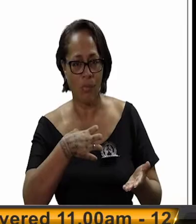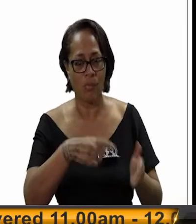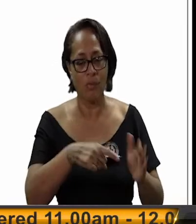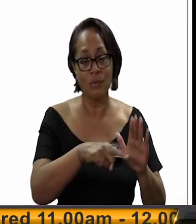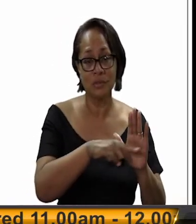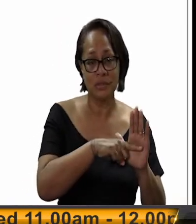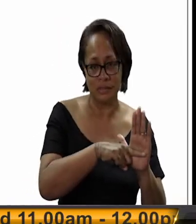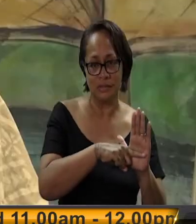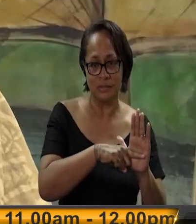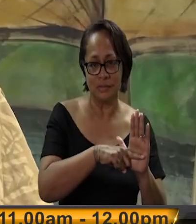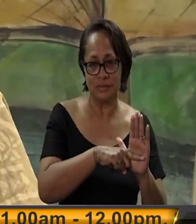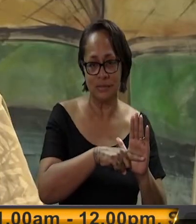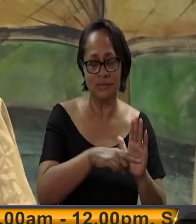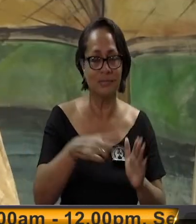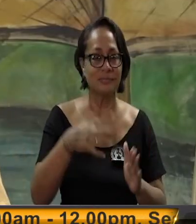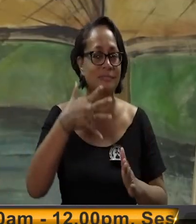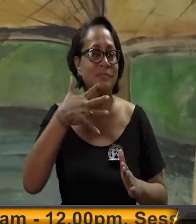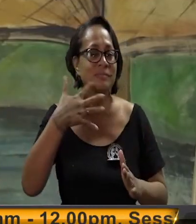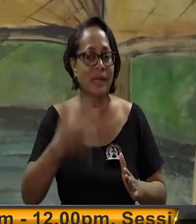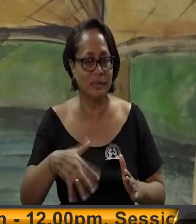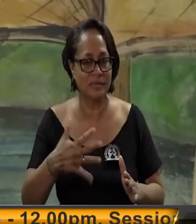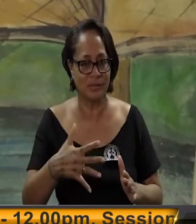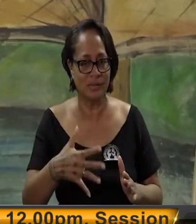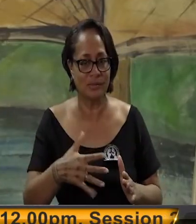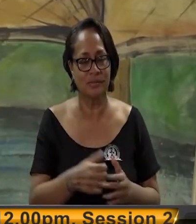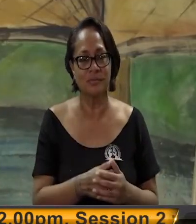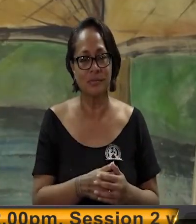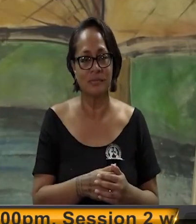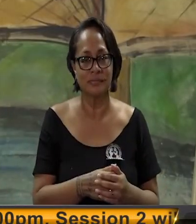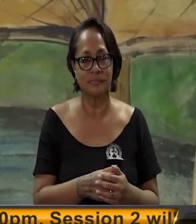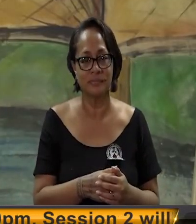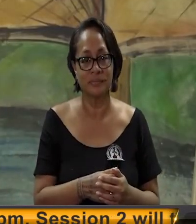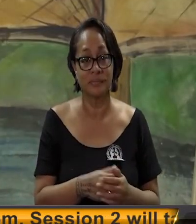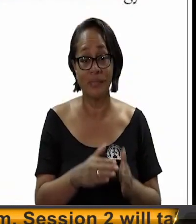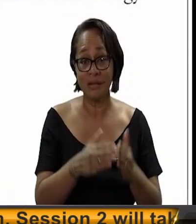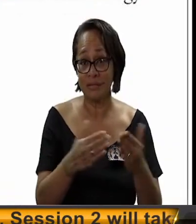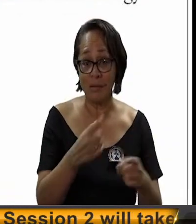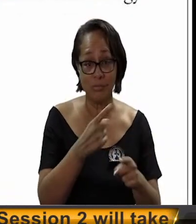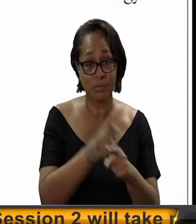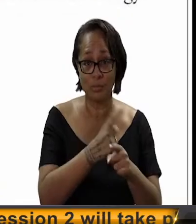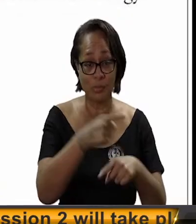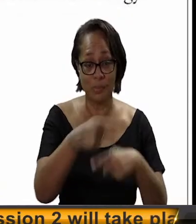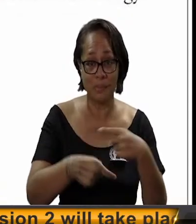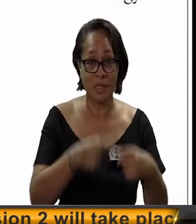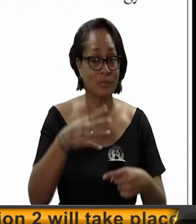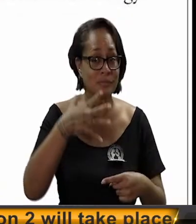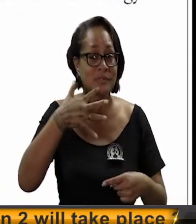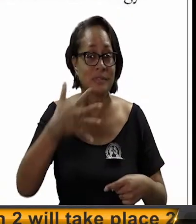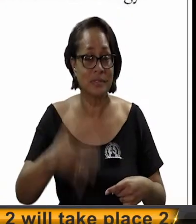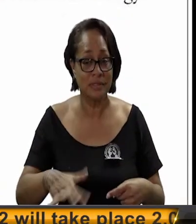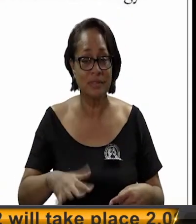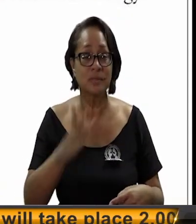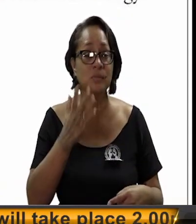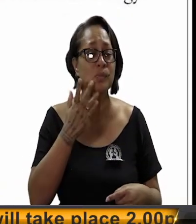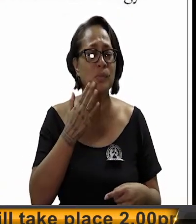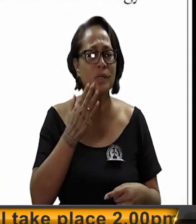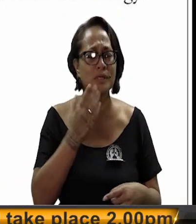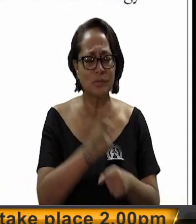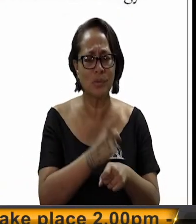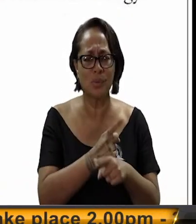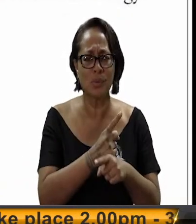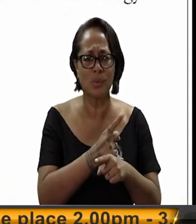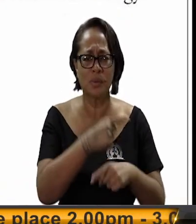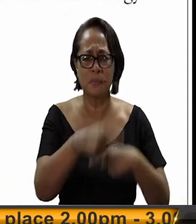certain kind of energy. In this case, we are talking about heat. Heat, when we say heat, it